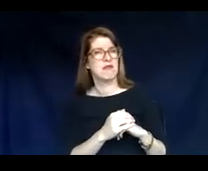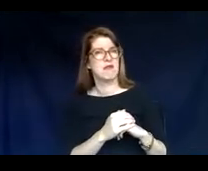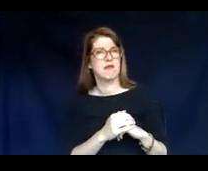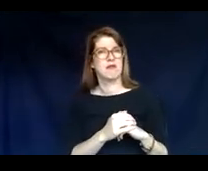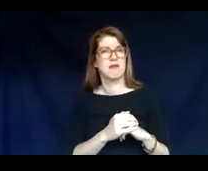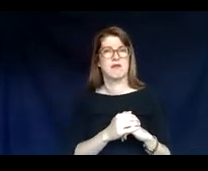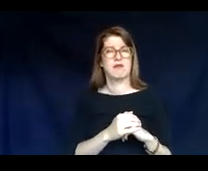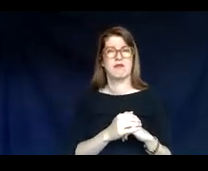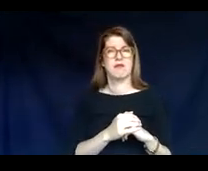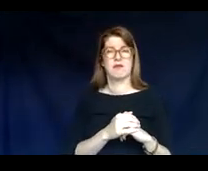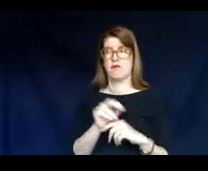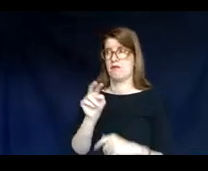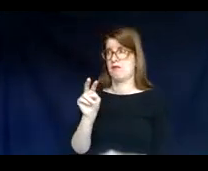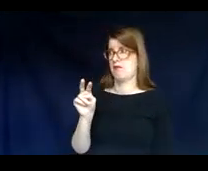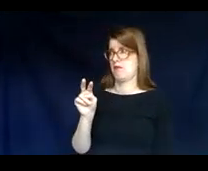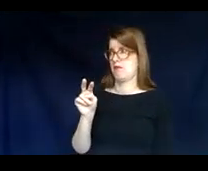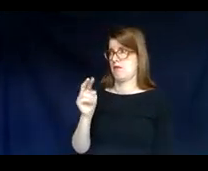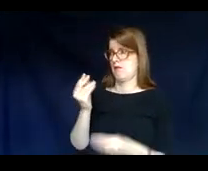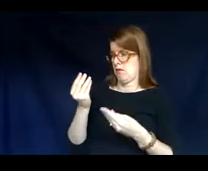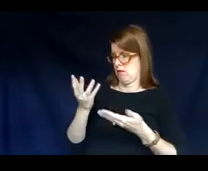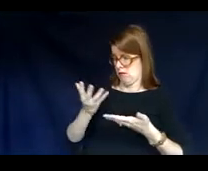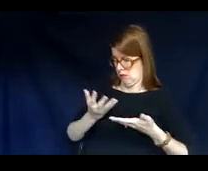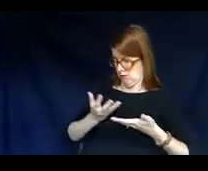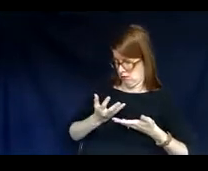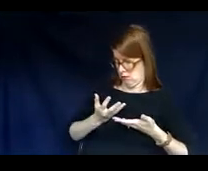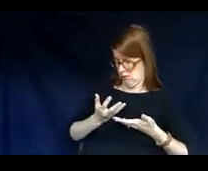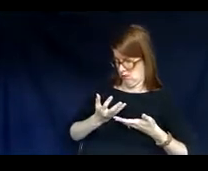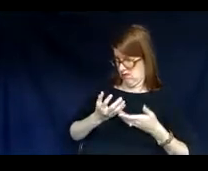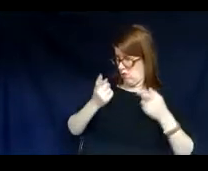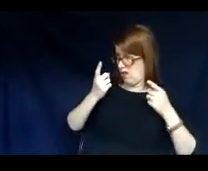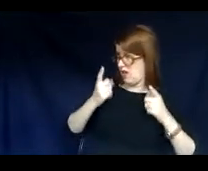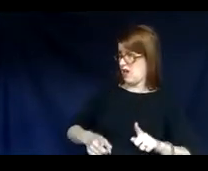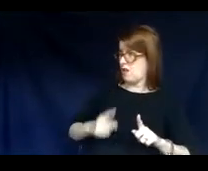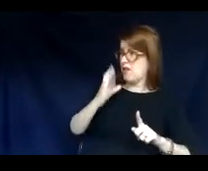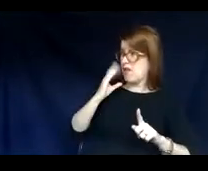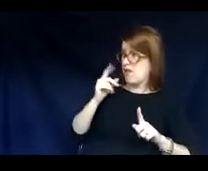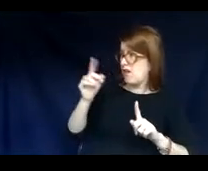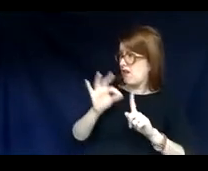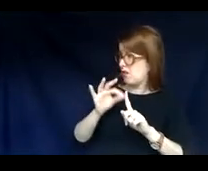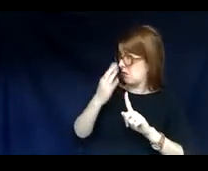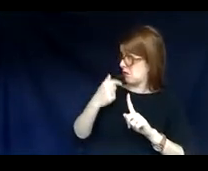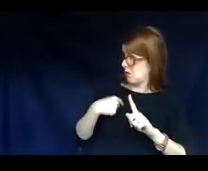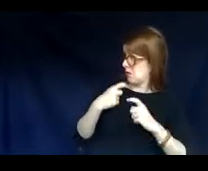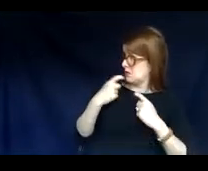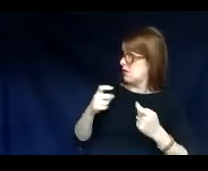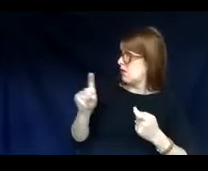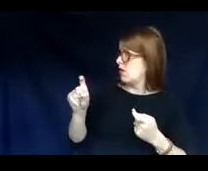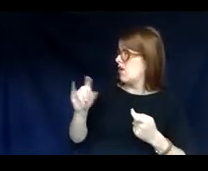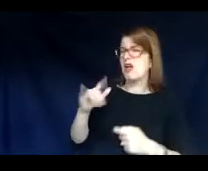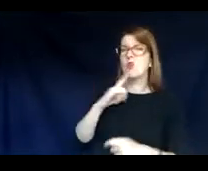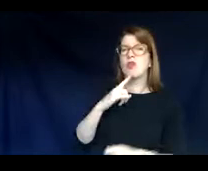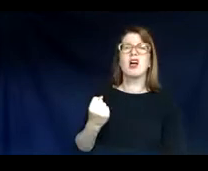To be told that what happened to me was the result of my sinful nature is like a